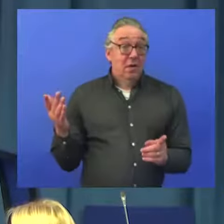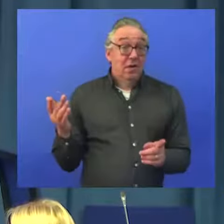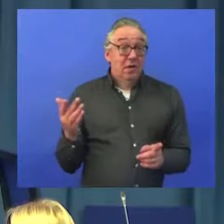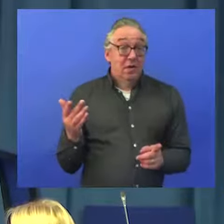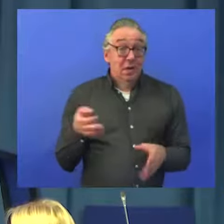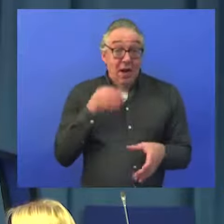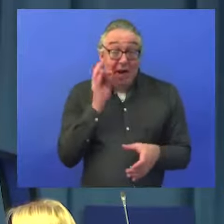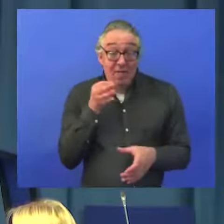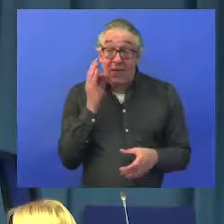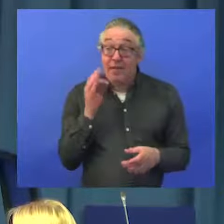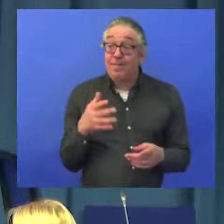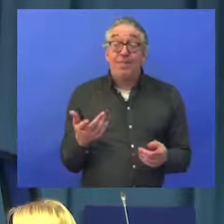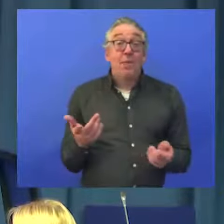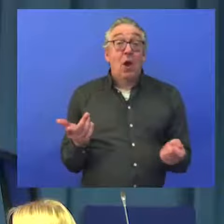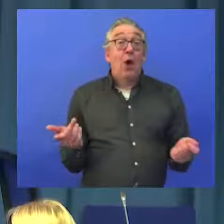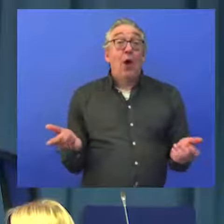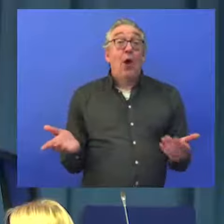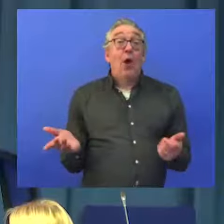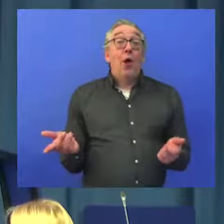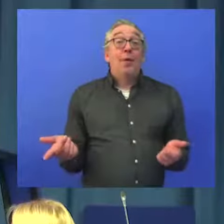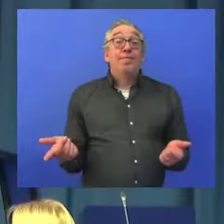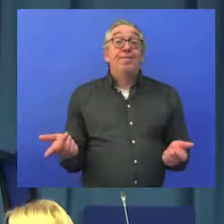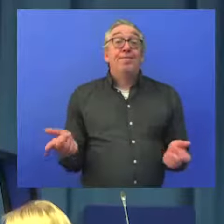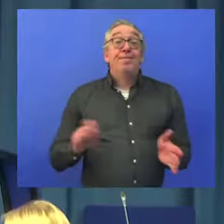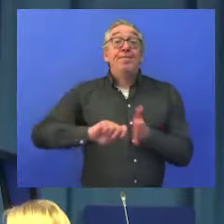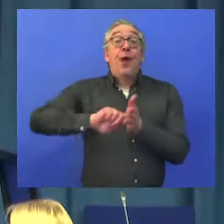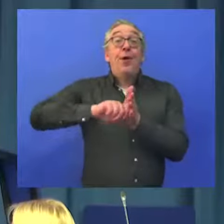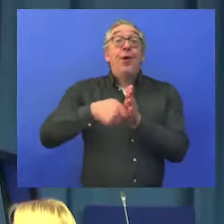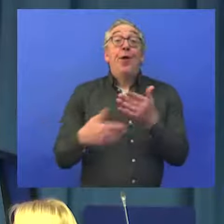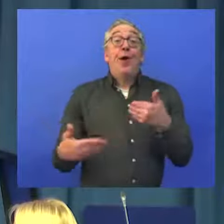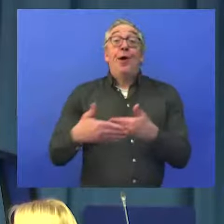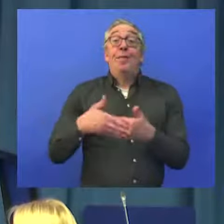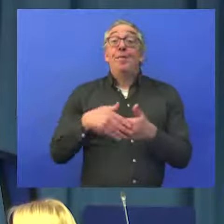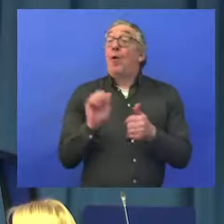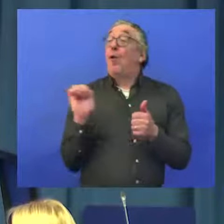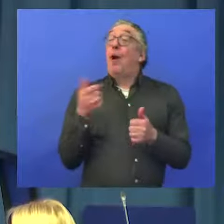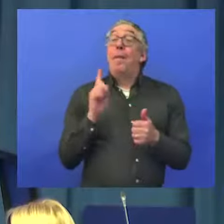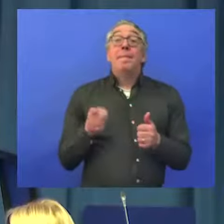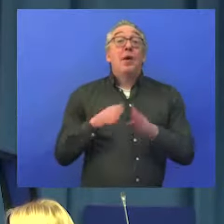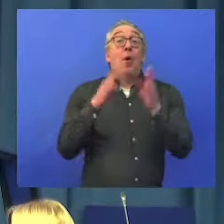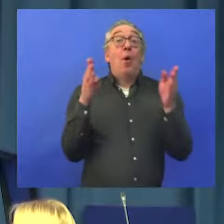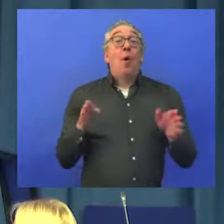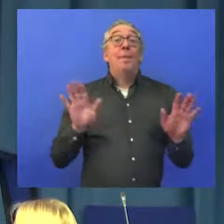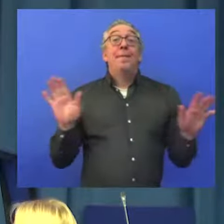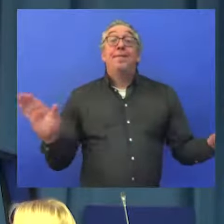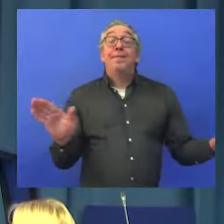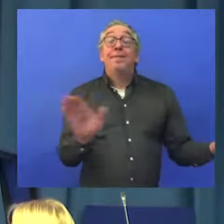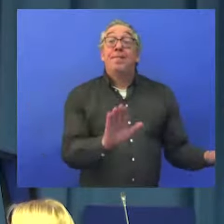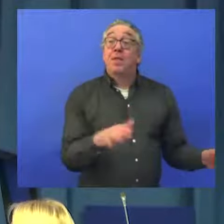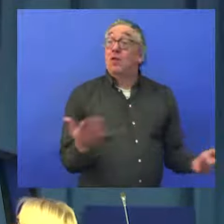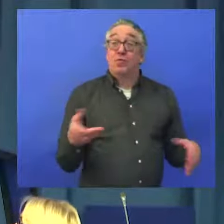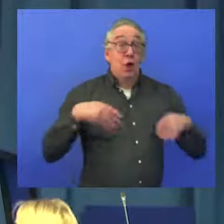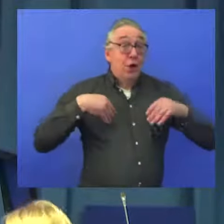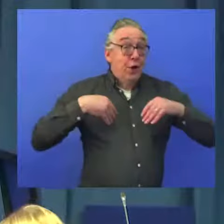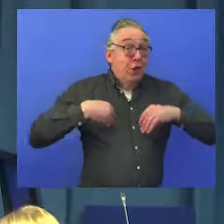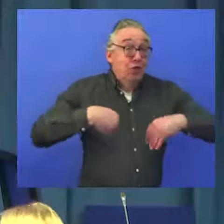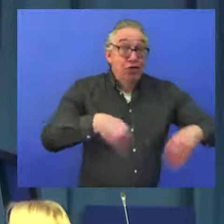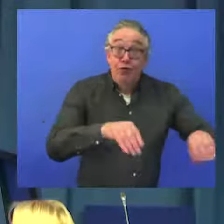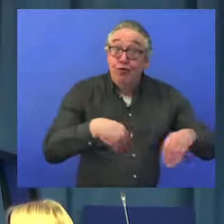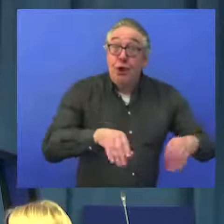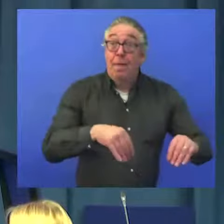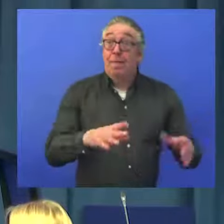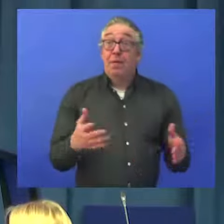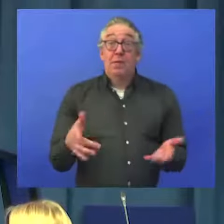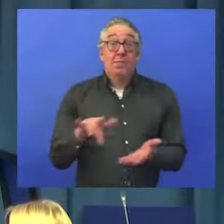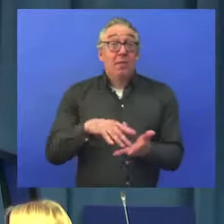can, see from the outside what's there, take a photo. So shops, coffee shops, pharmacies, anything. And